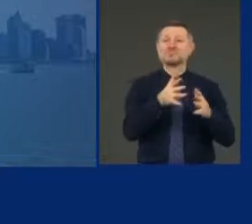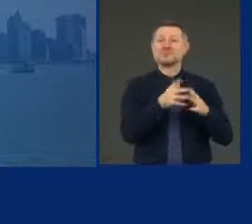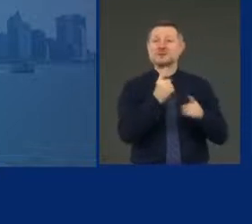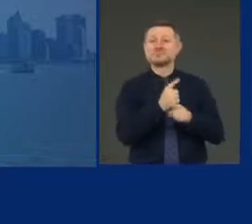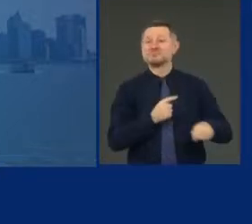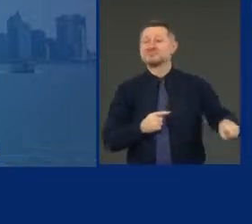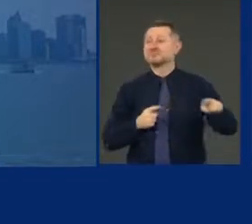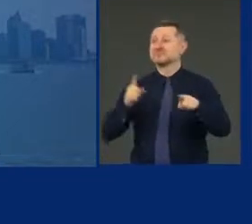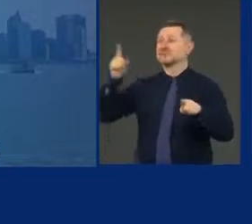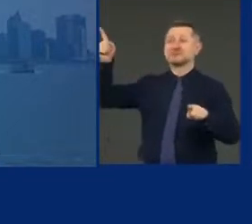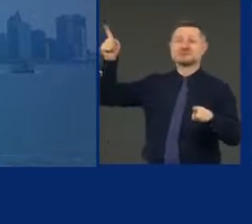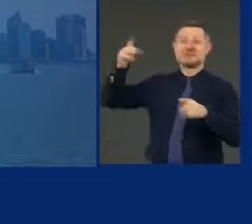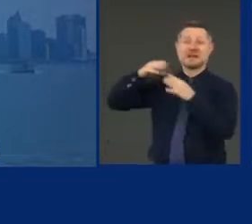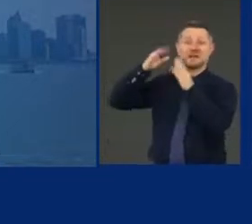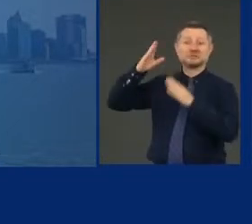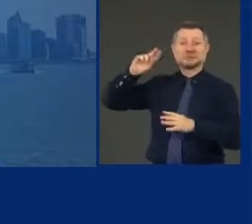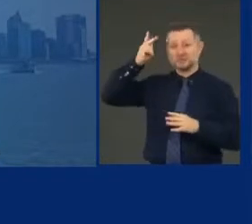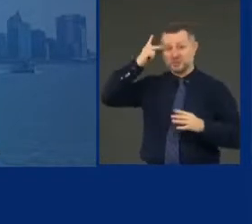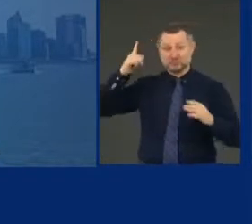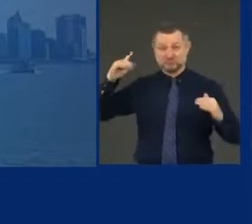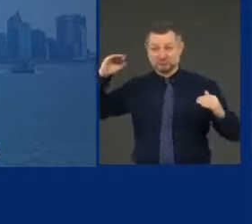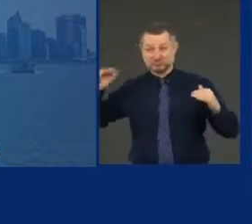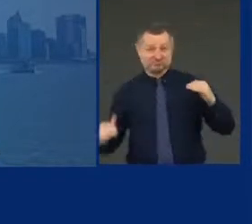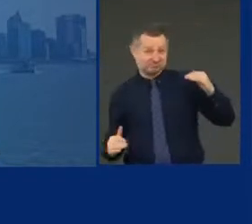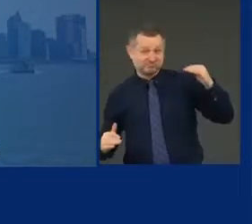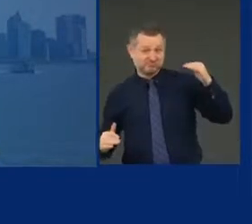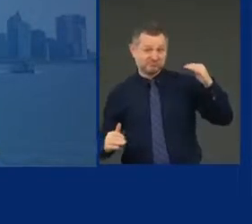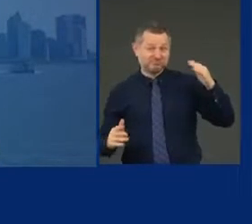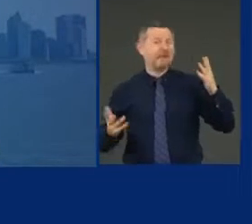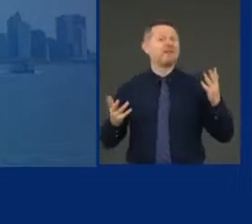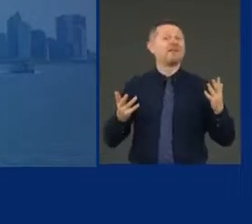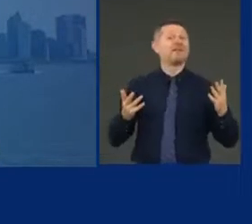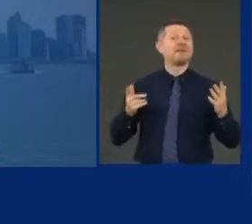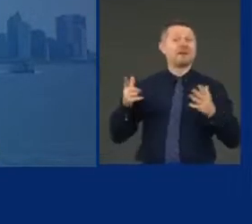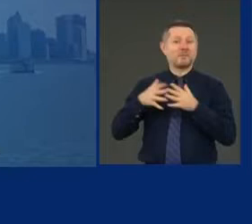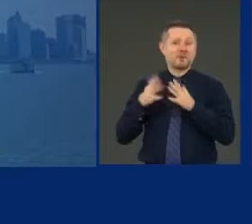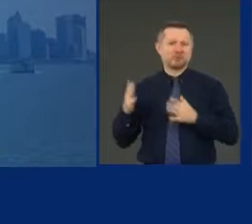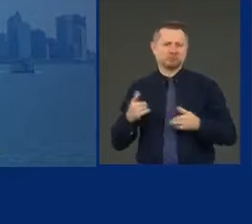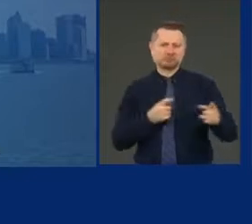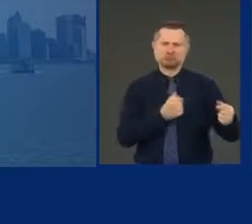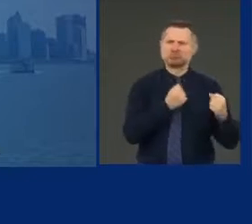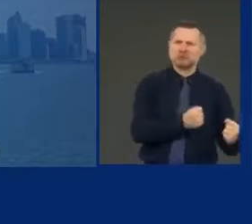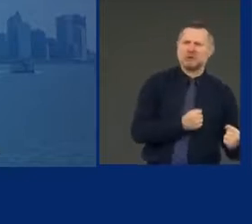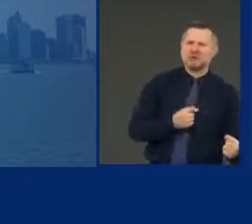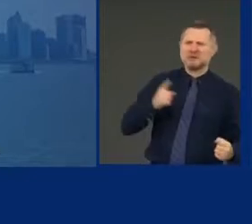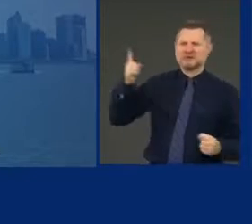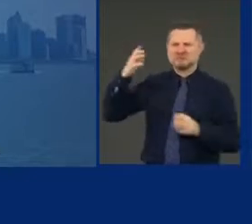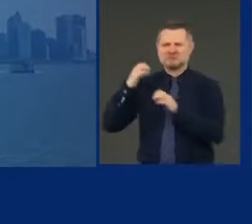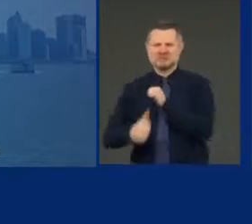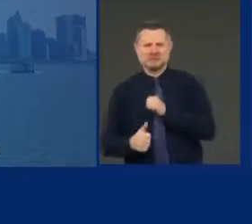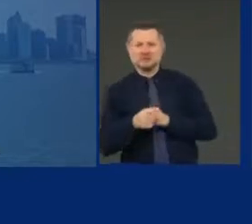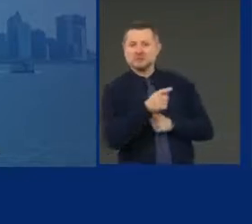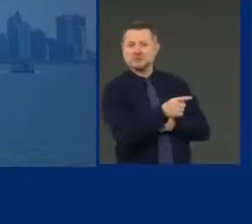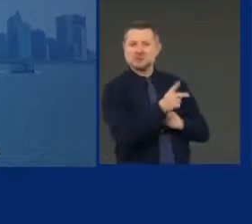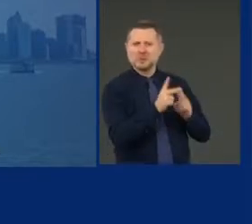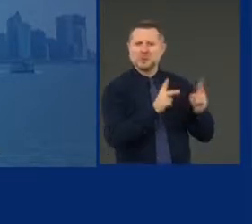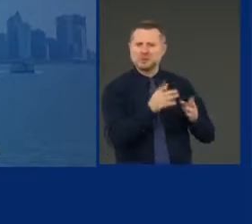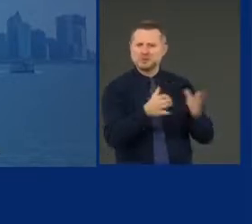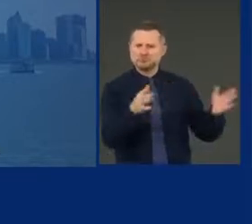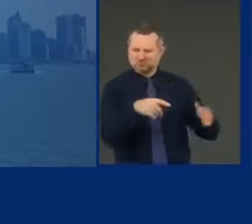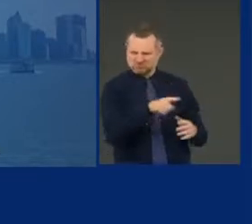people, and as kind as the American people. But it's still we the people. It is still we the